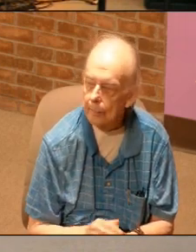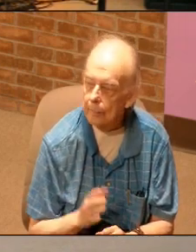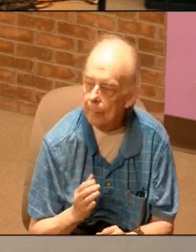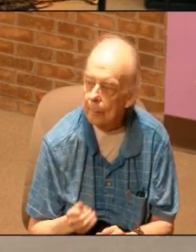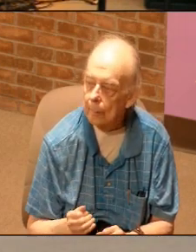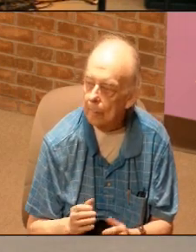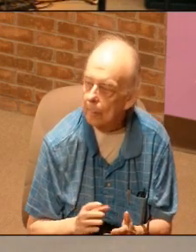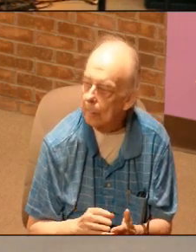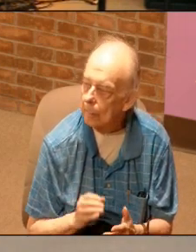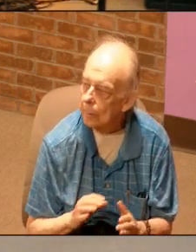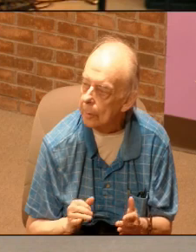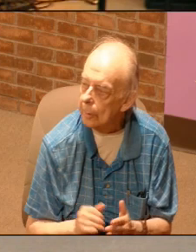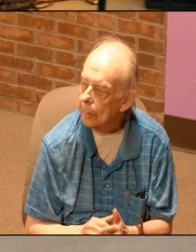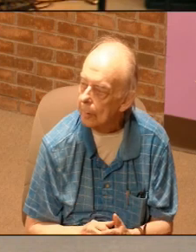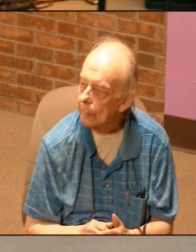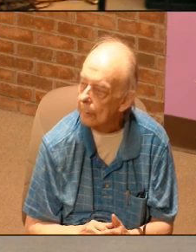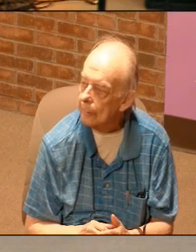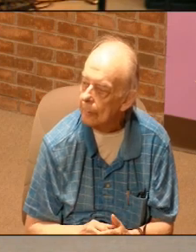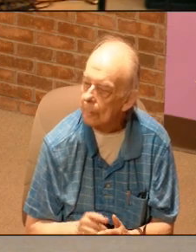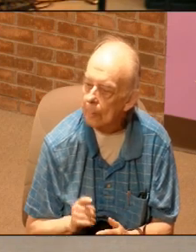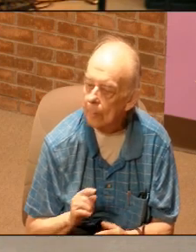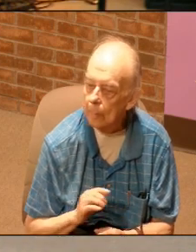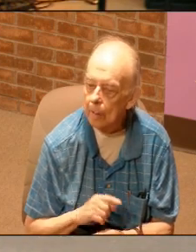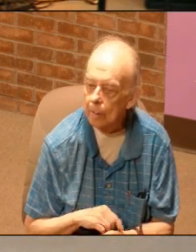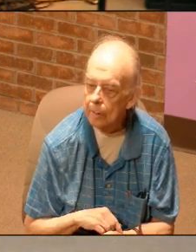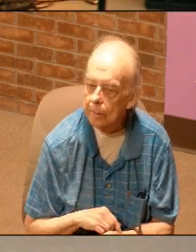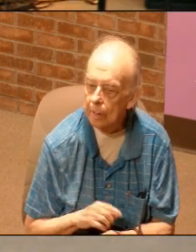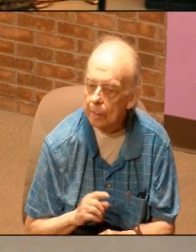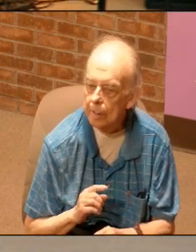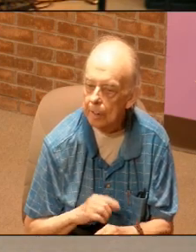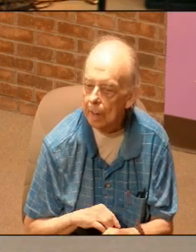Because I've learned to do it one step at a time